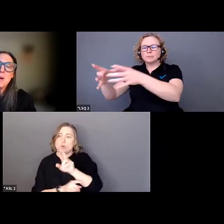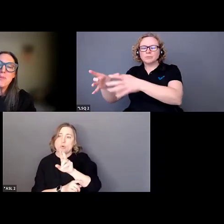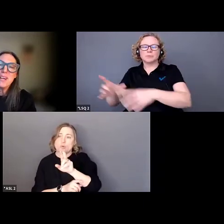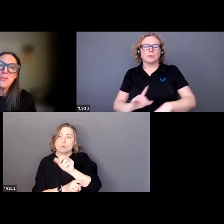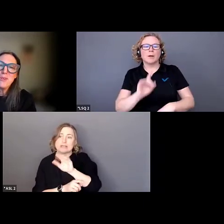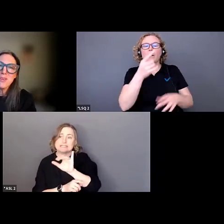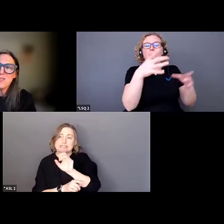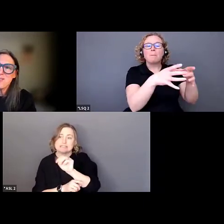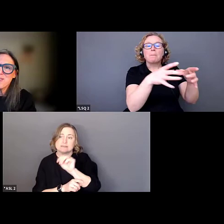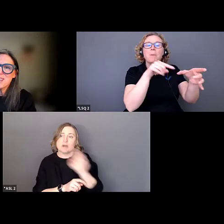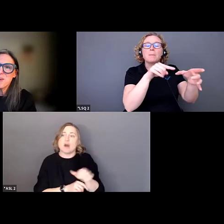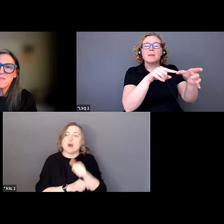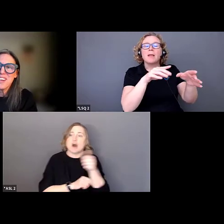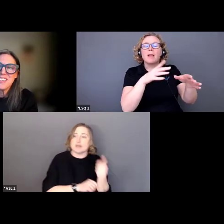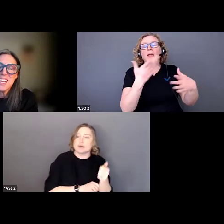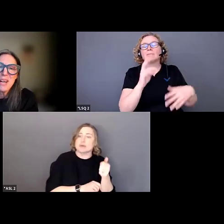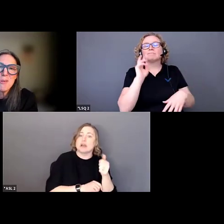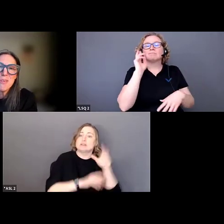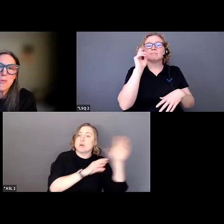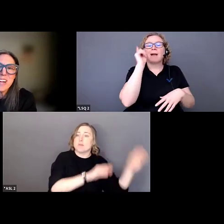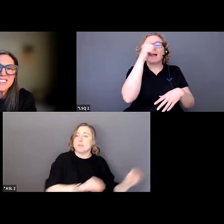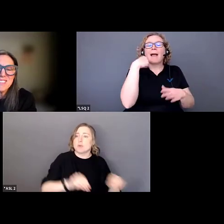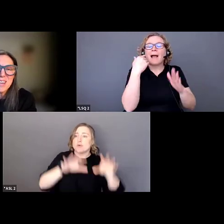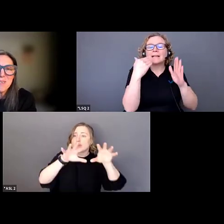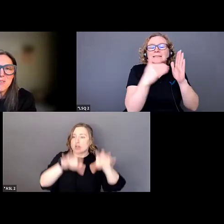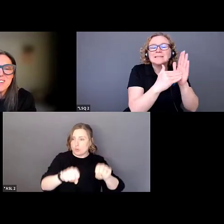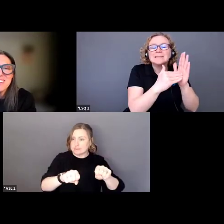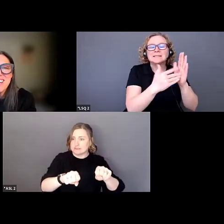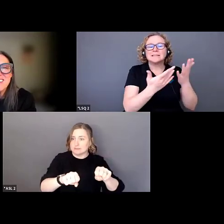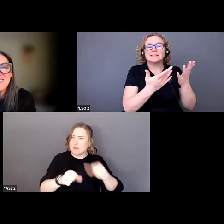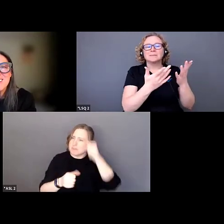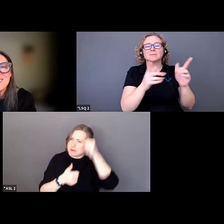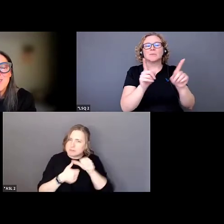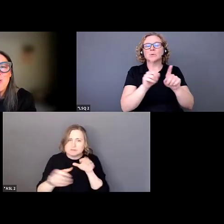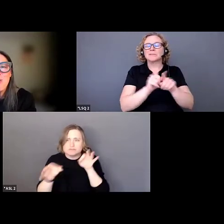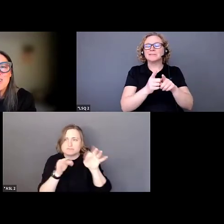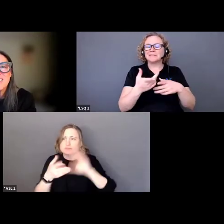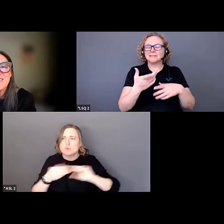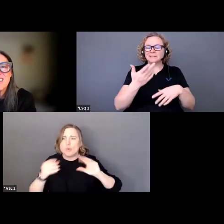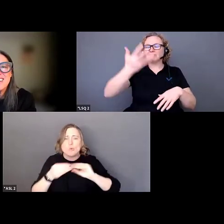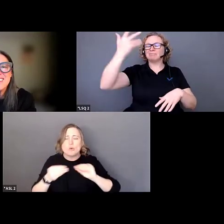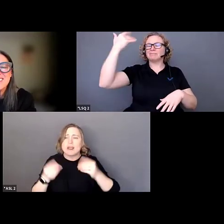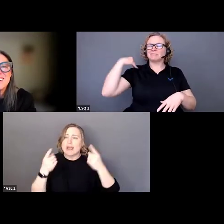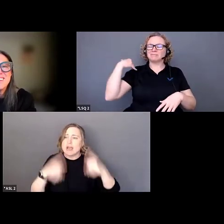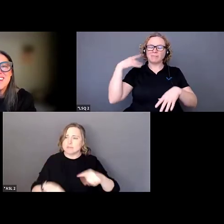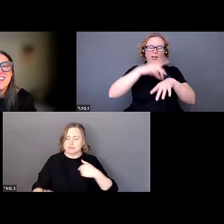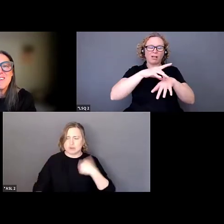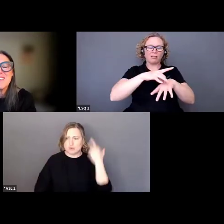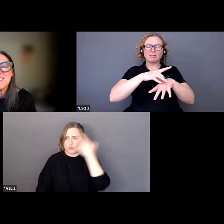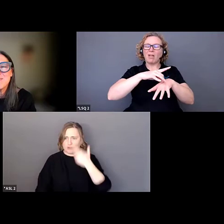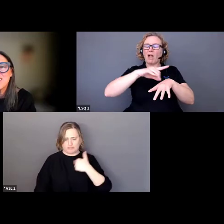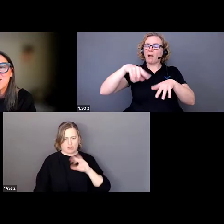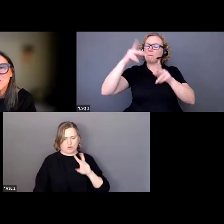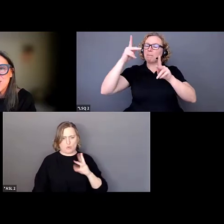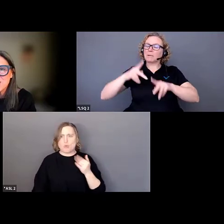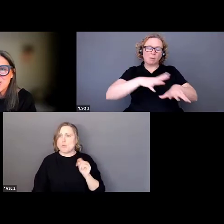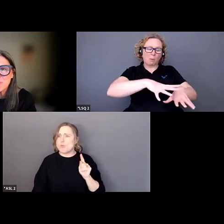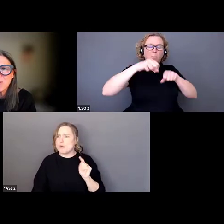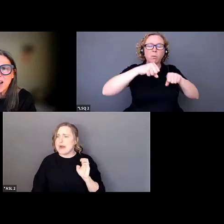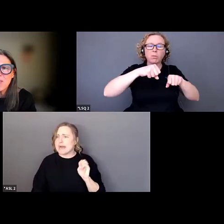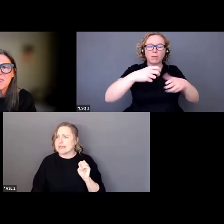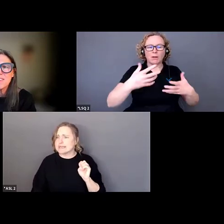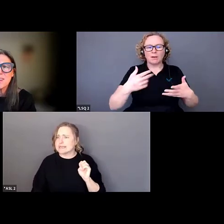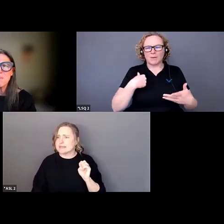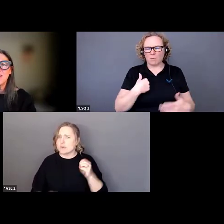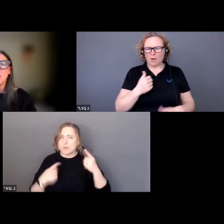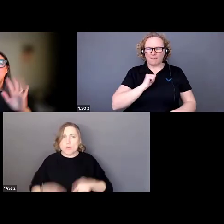And remember, I told a story about finding out I was white when I was 28 years old, and I didn't understand racism as a structure,